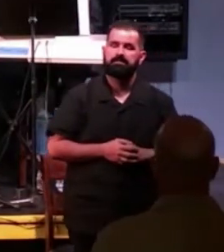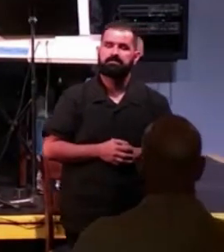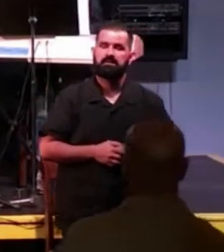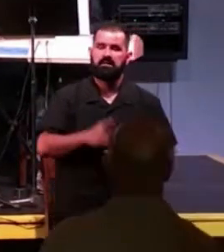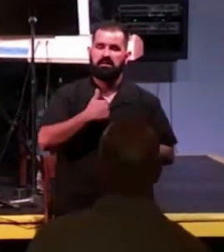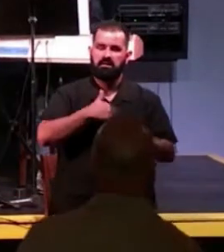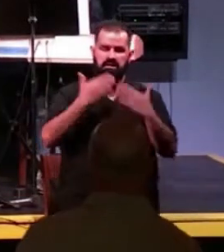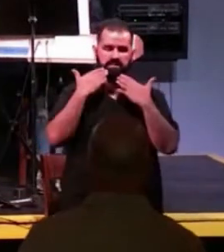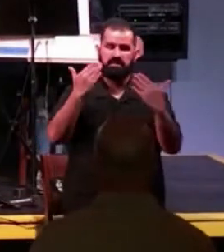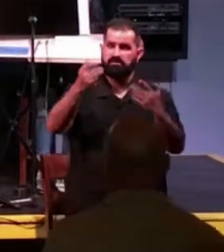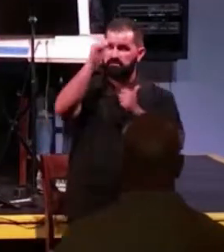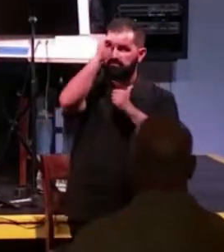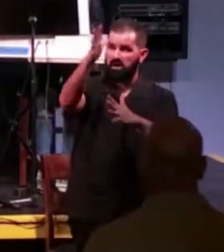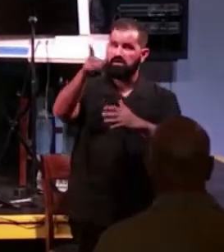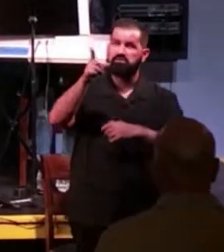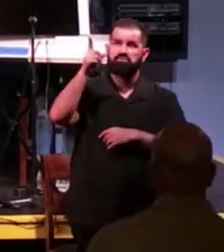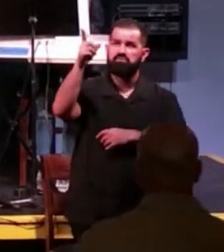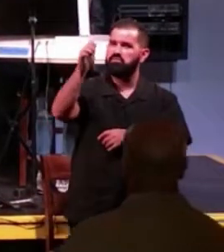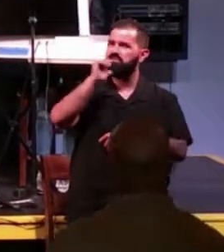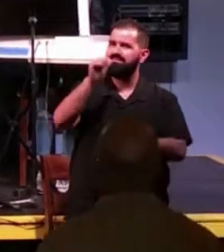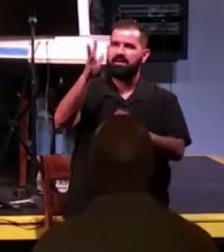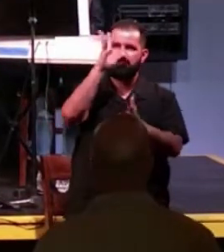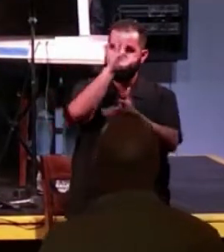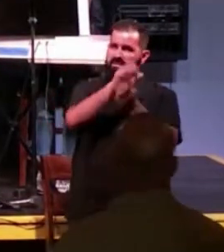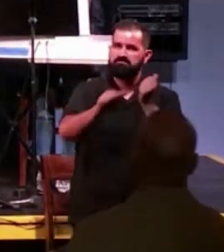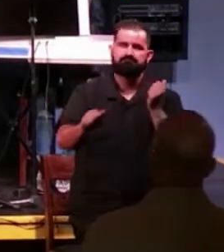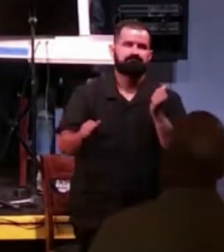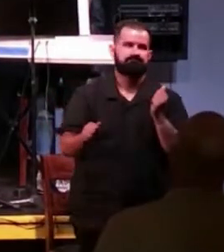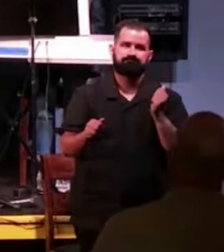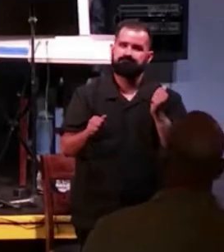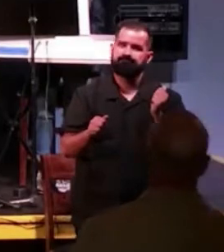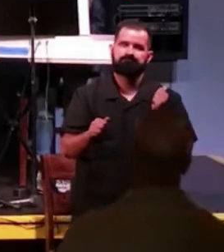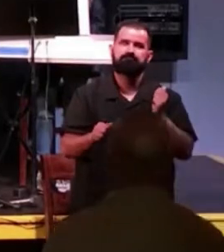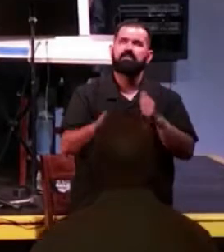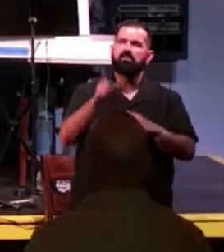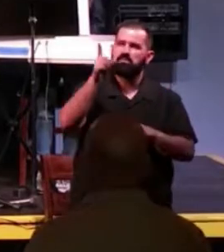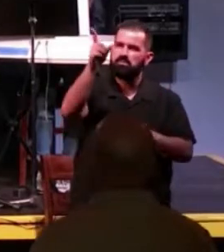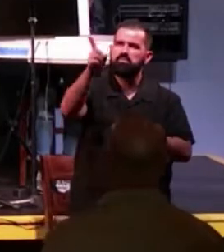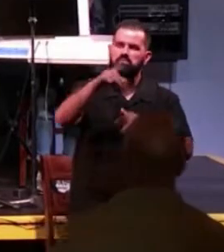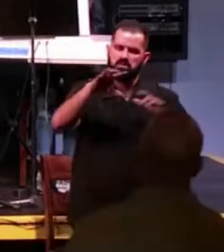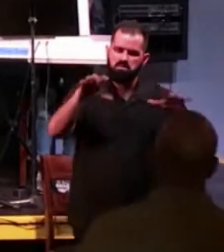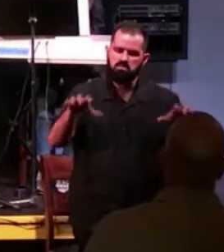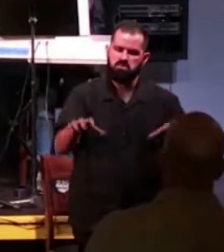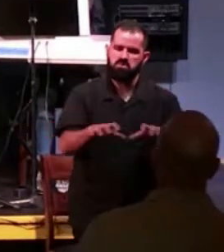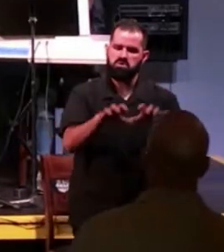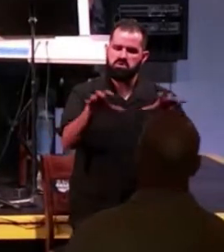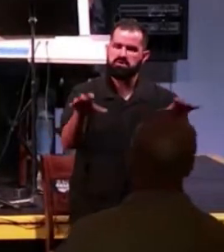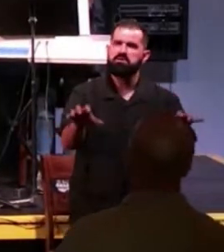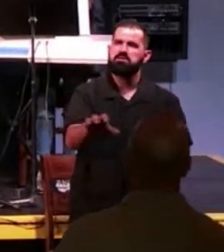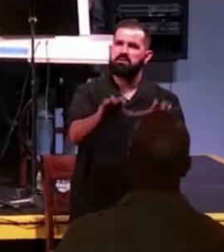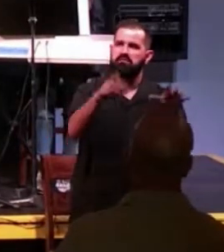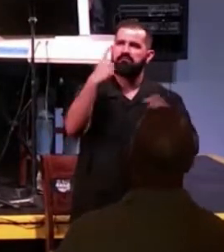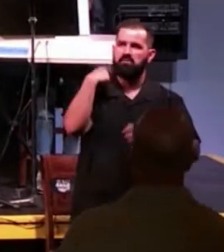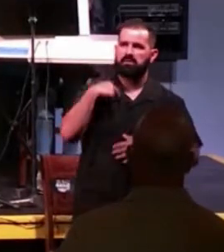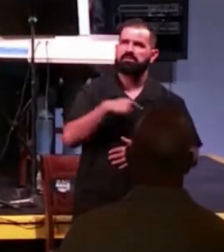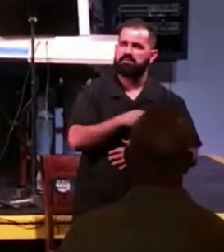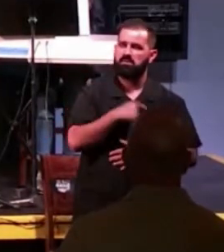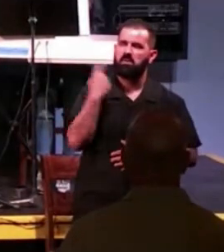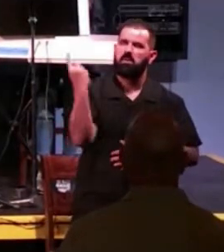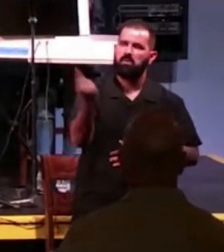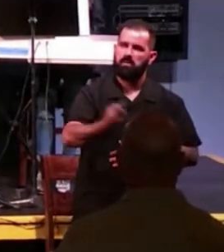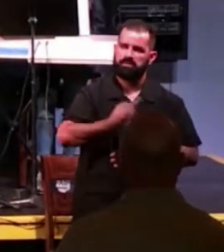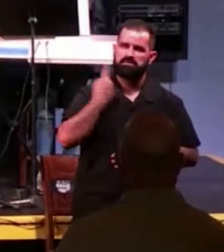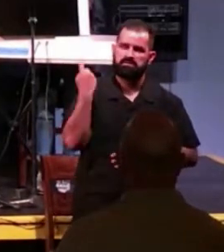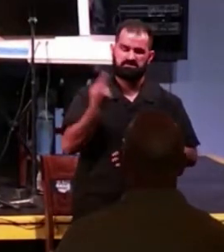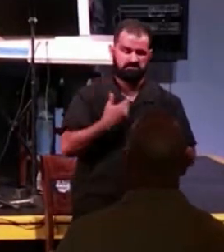I thank you, Father, that you are not ruthless. You are working on our behalf.